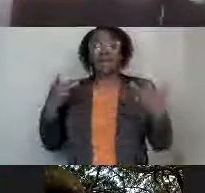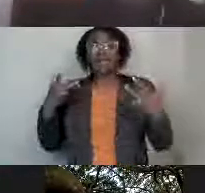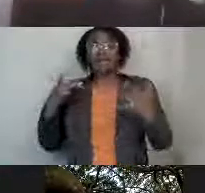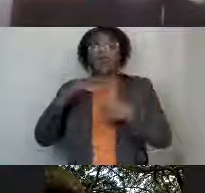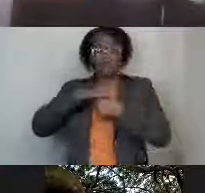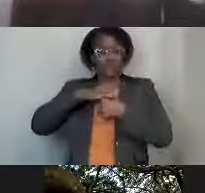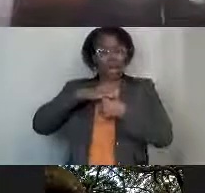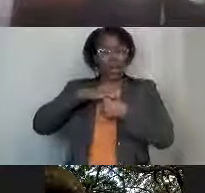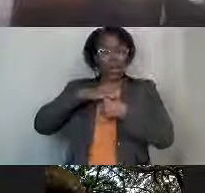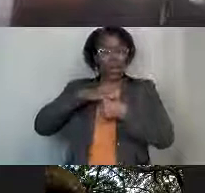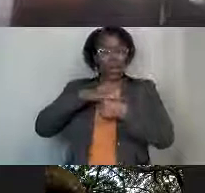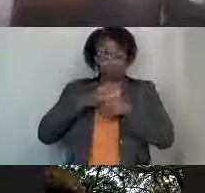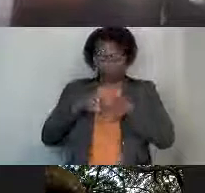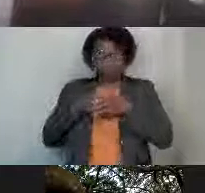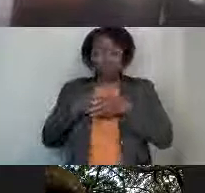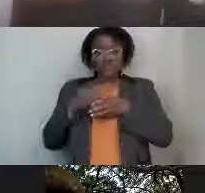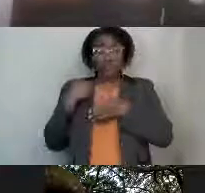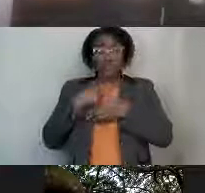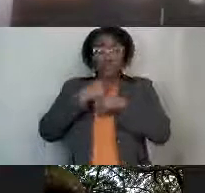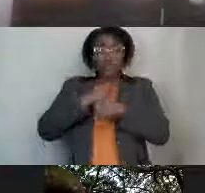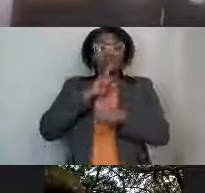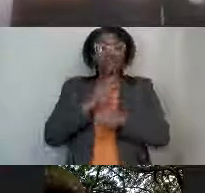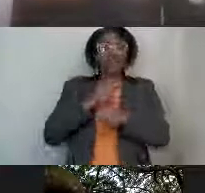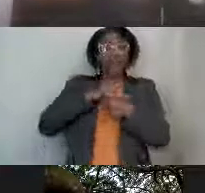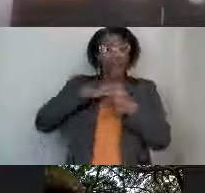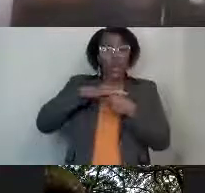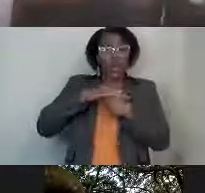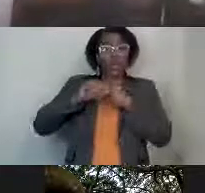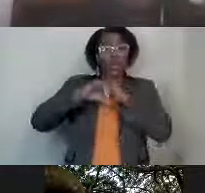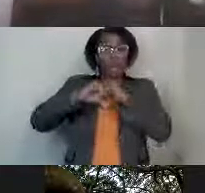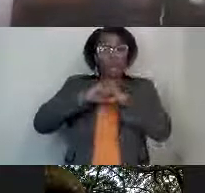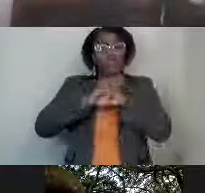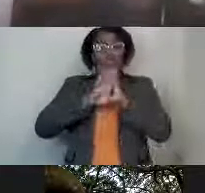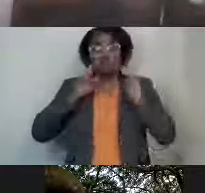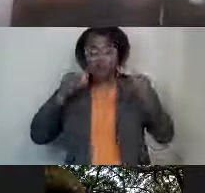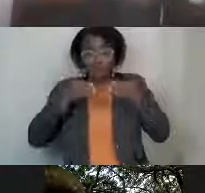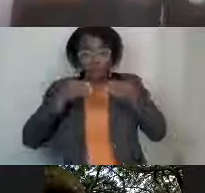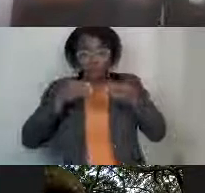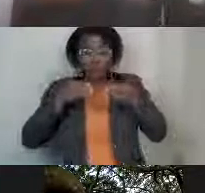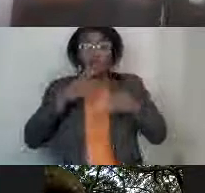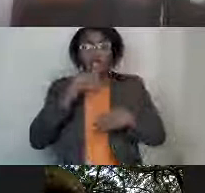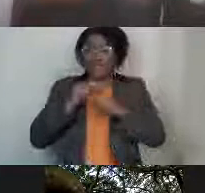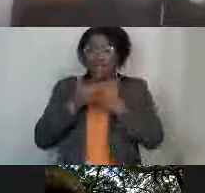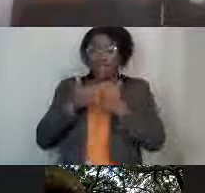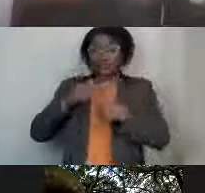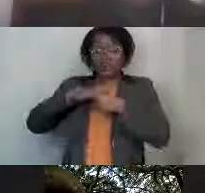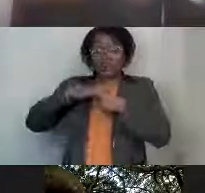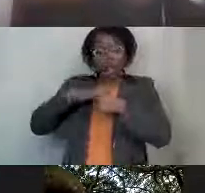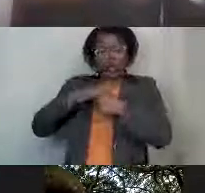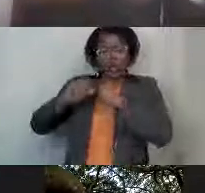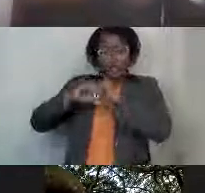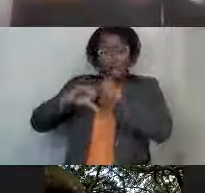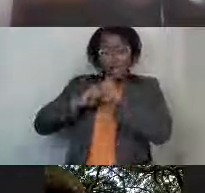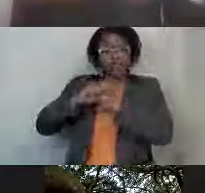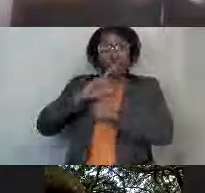really trying to make sure that the local campaigns are centered, and also how does a local campaign really connect